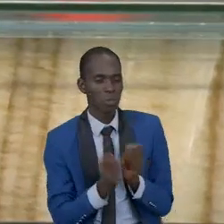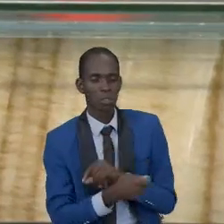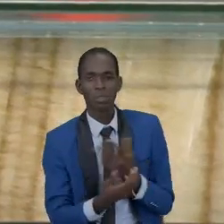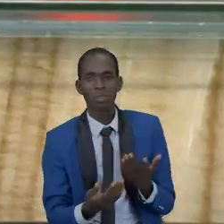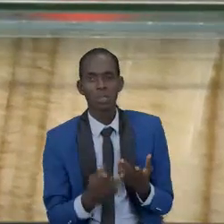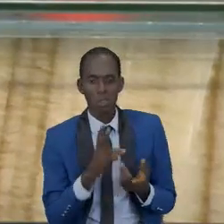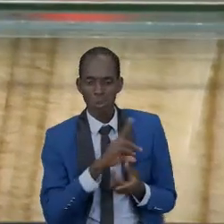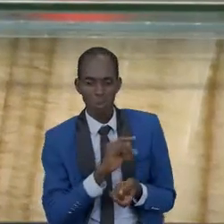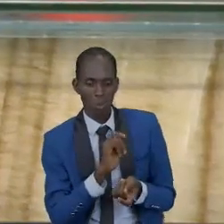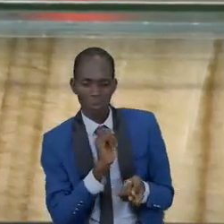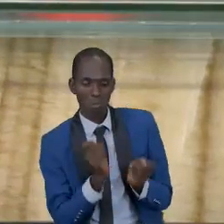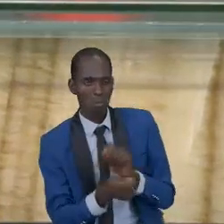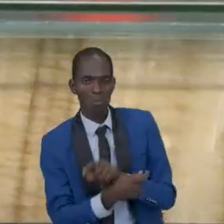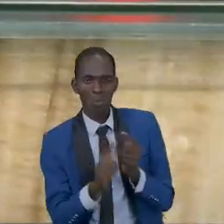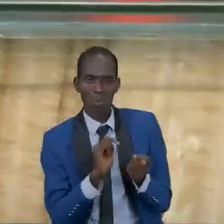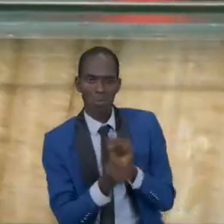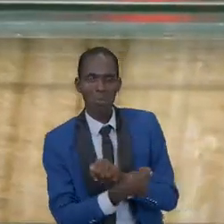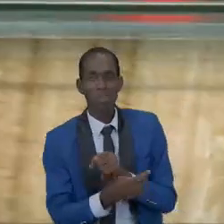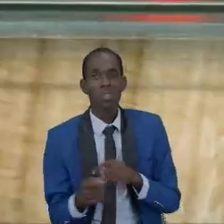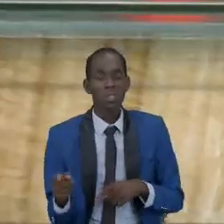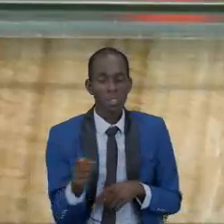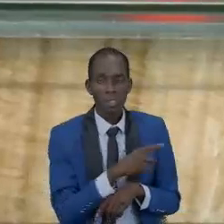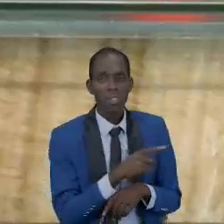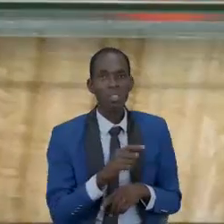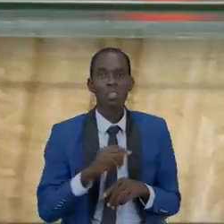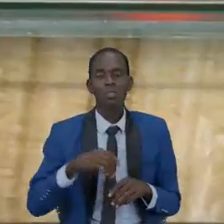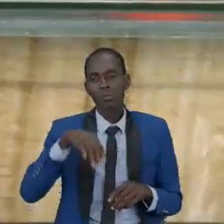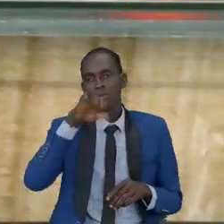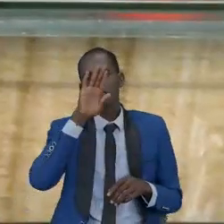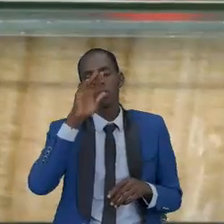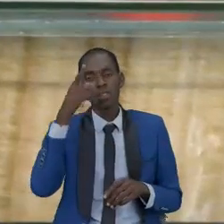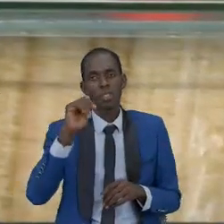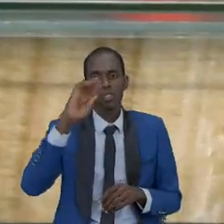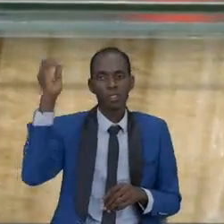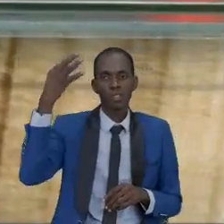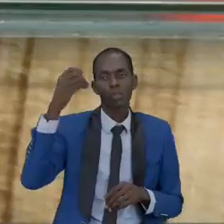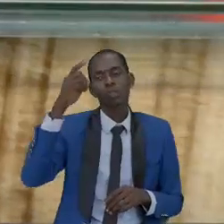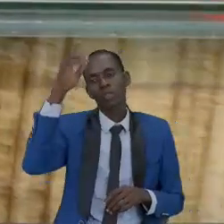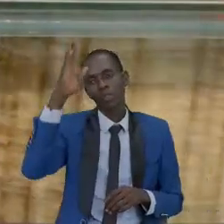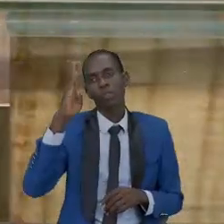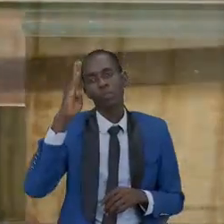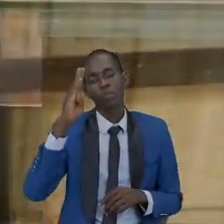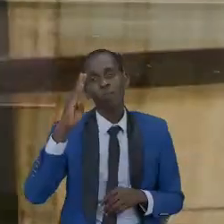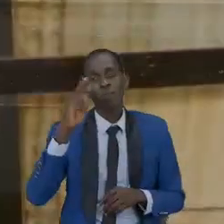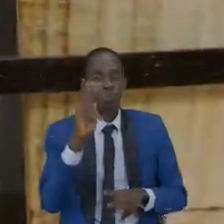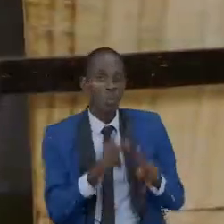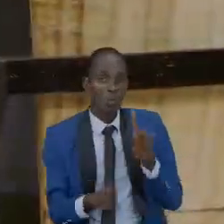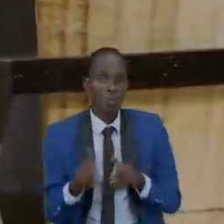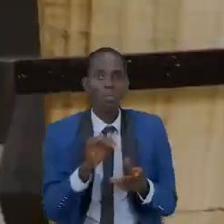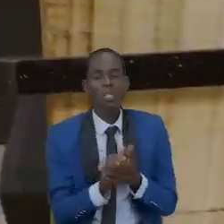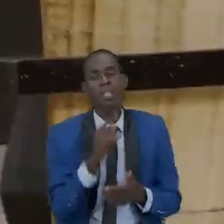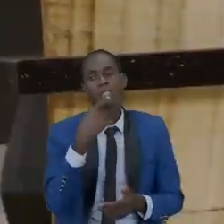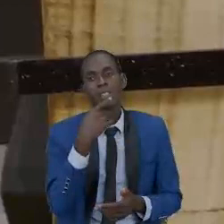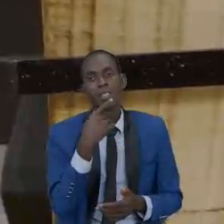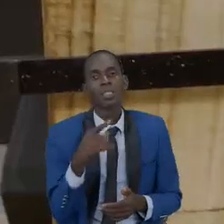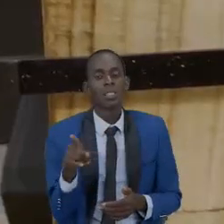no transformation, they frustrate the grace of God. Those who claim to have